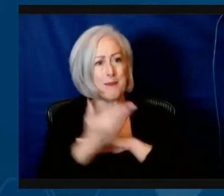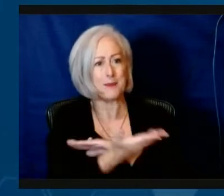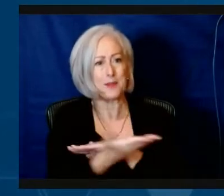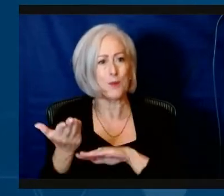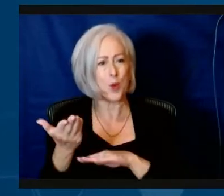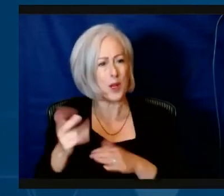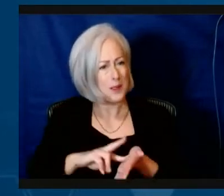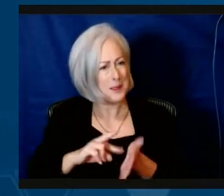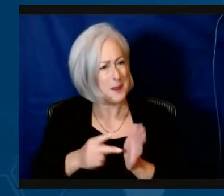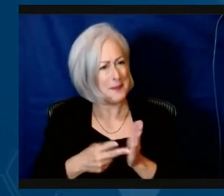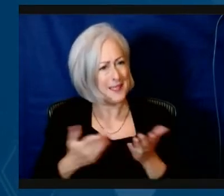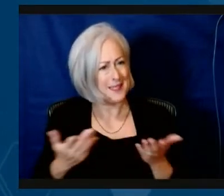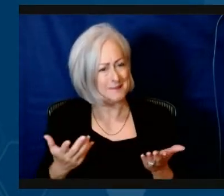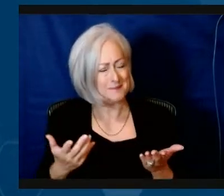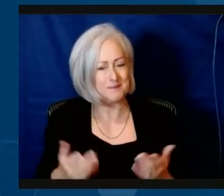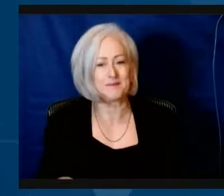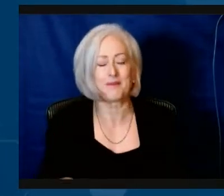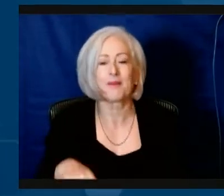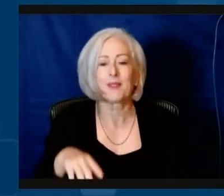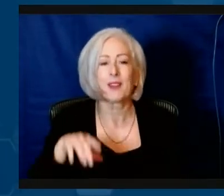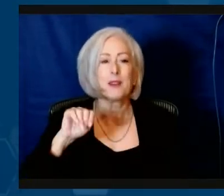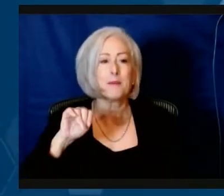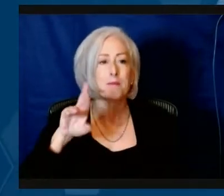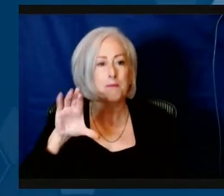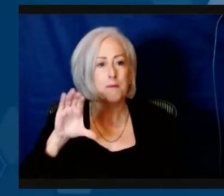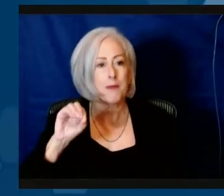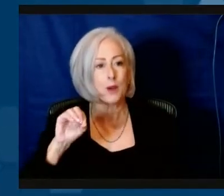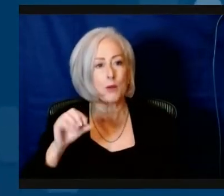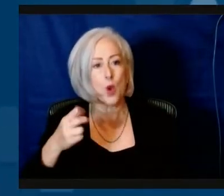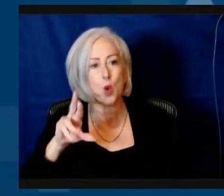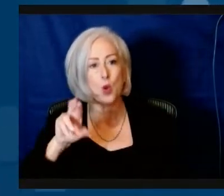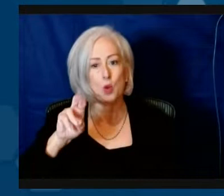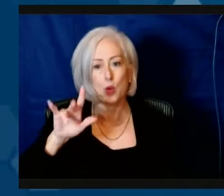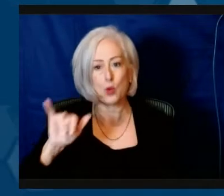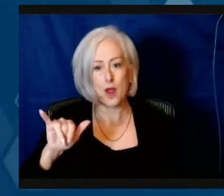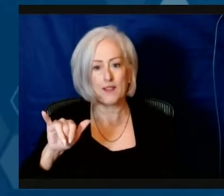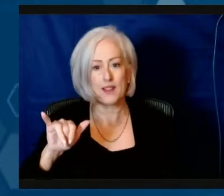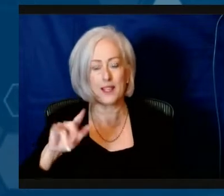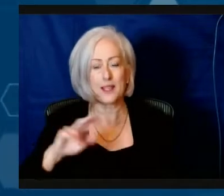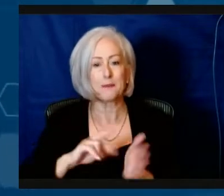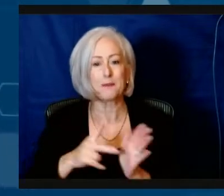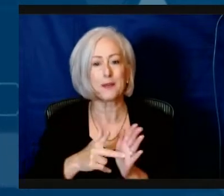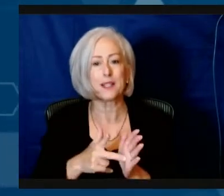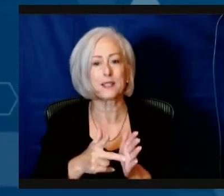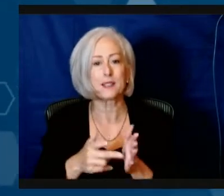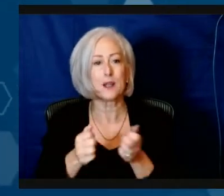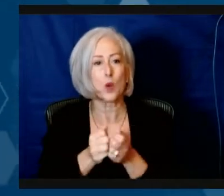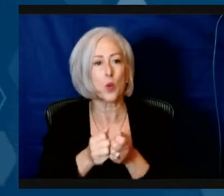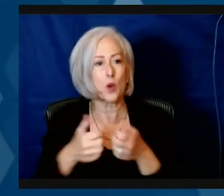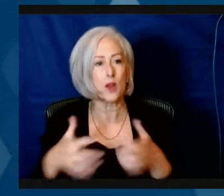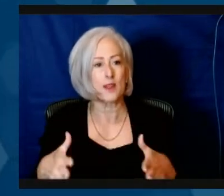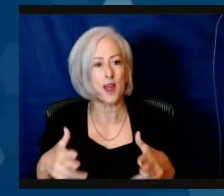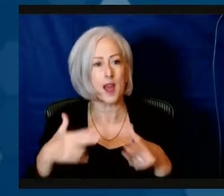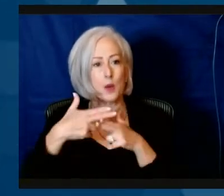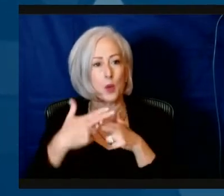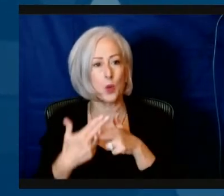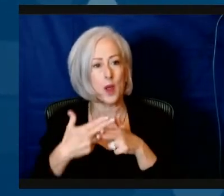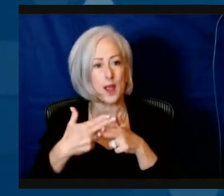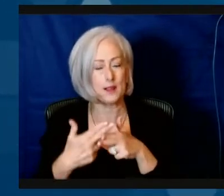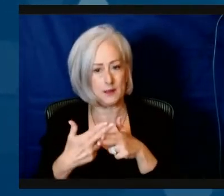So microgravity is synonymous, if you like, with weightlessness. And it's where there